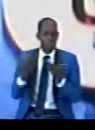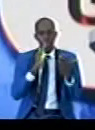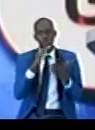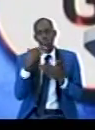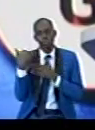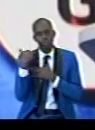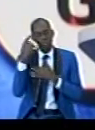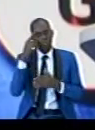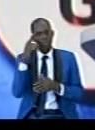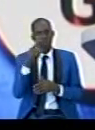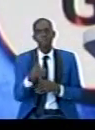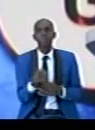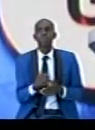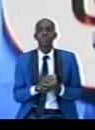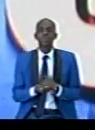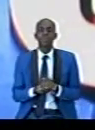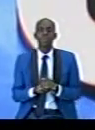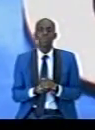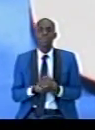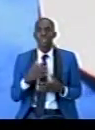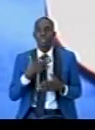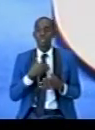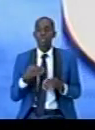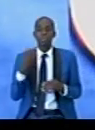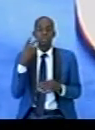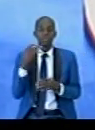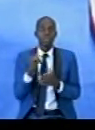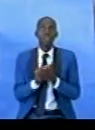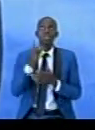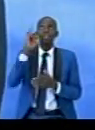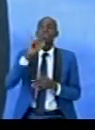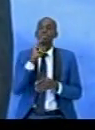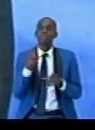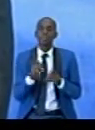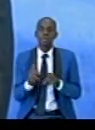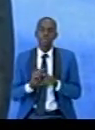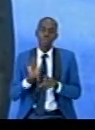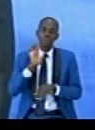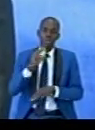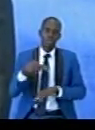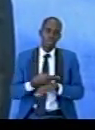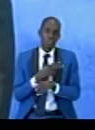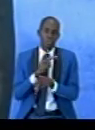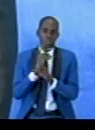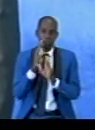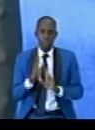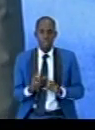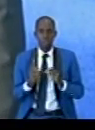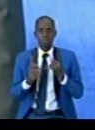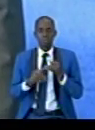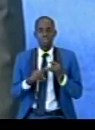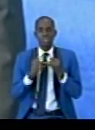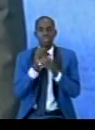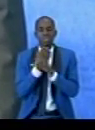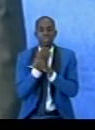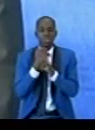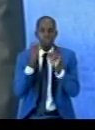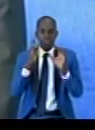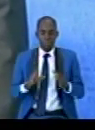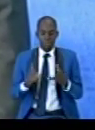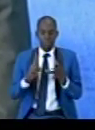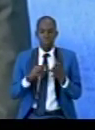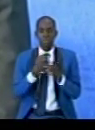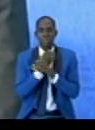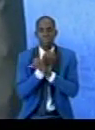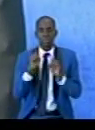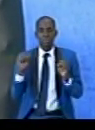your shepherd. And you never forget, he is my Savior, he is my salvation, he is my strength, he